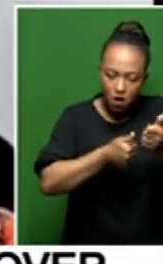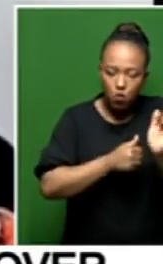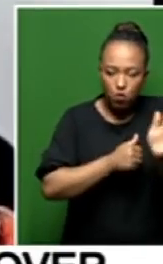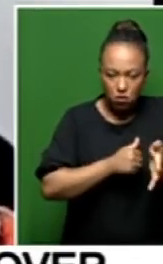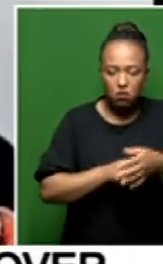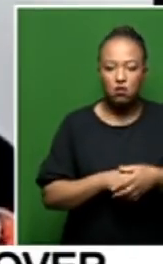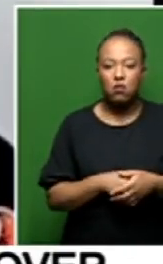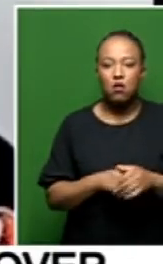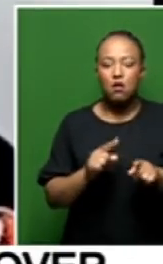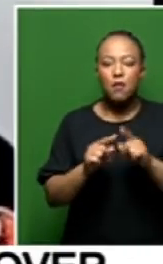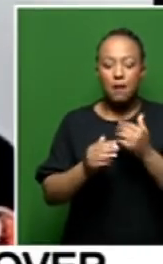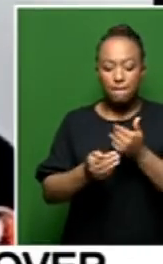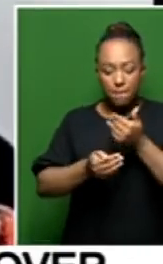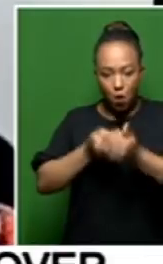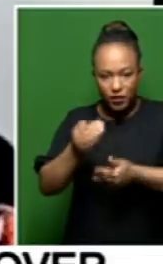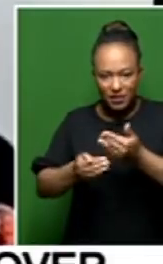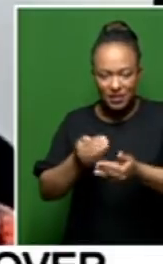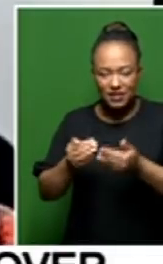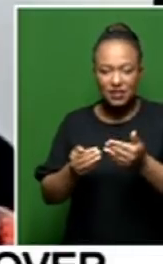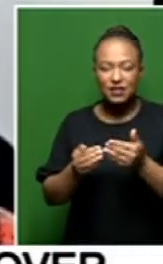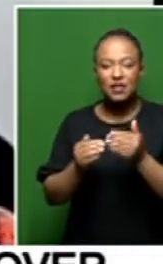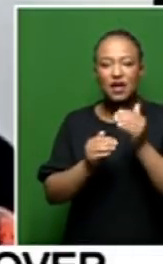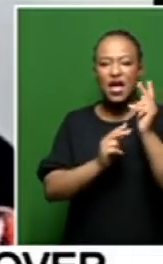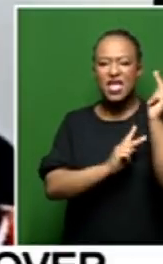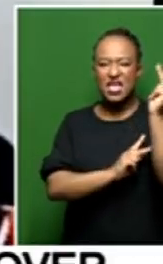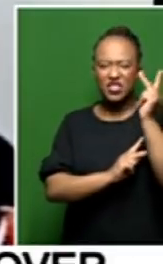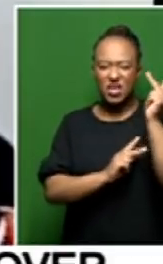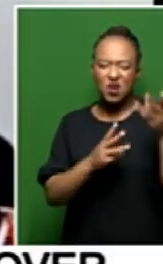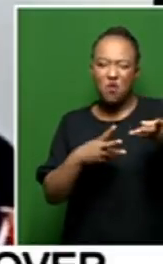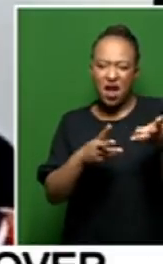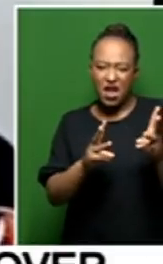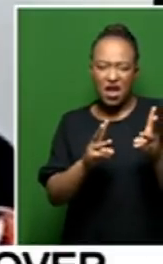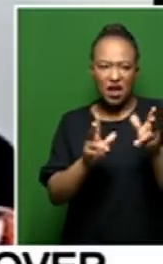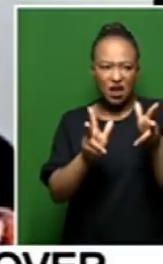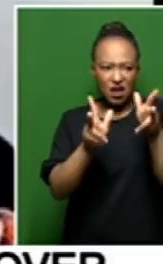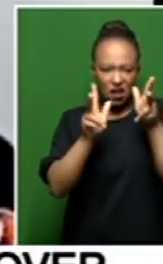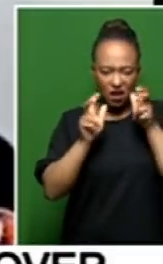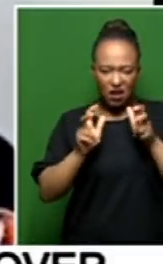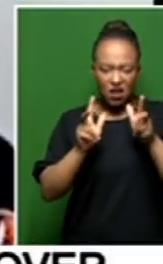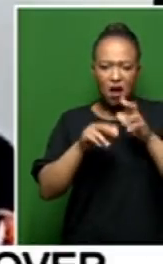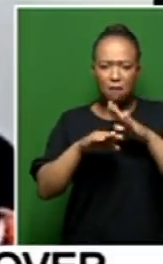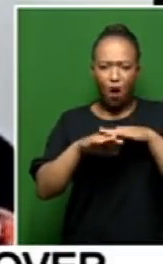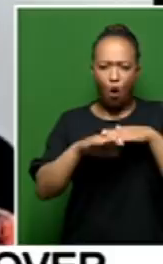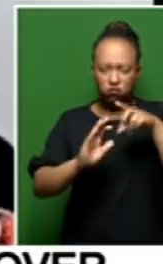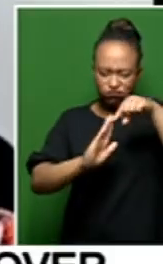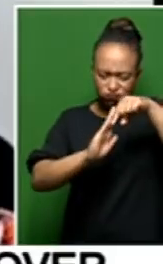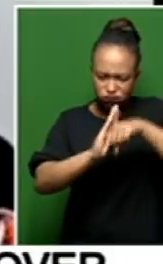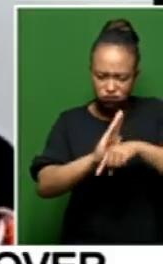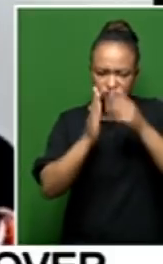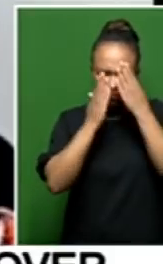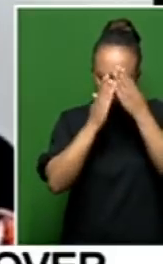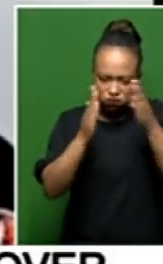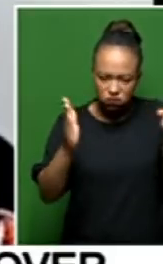process was made to be a kitchen sink approach, which then made it too wide, we will not